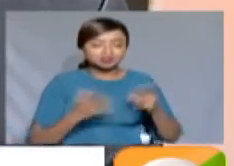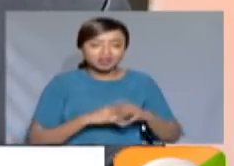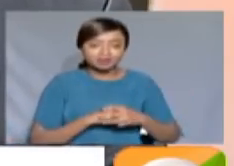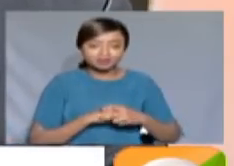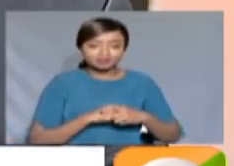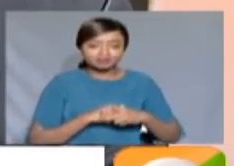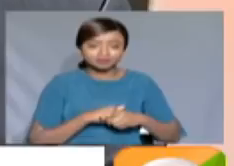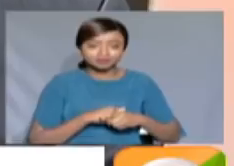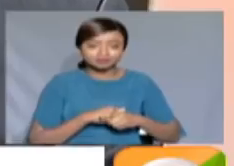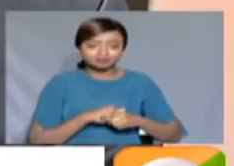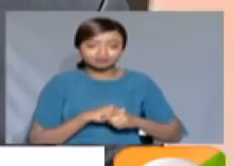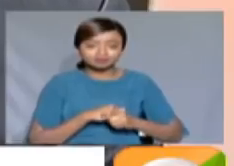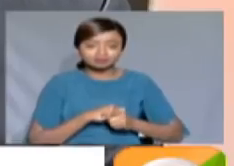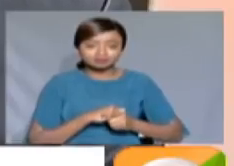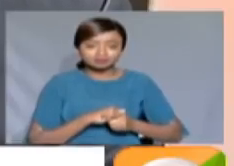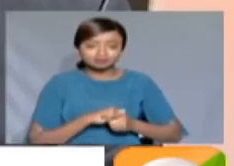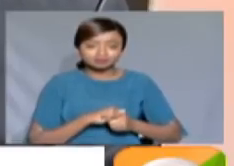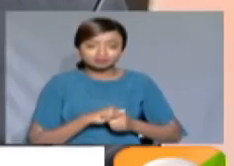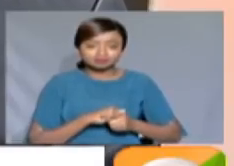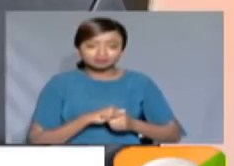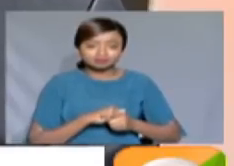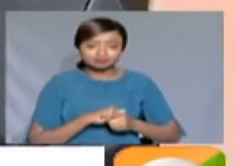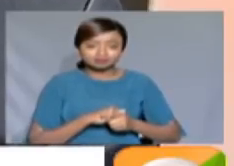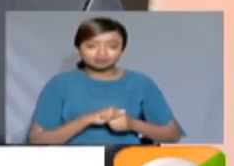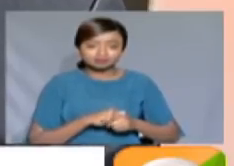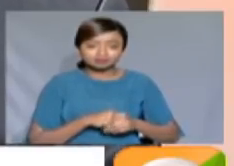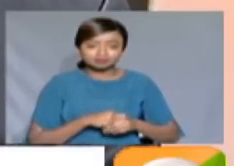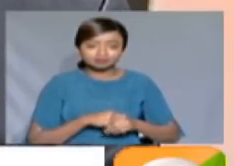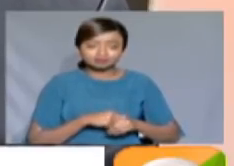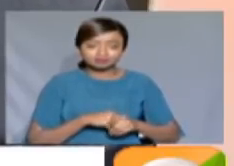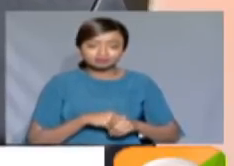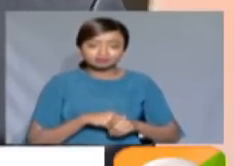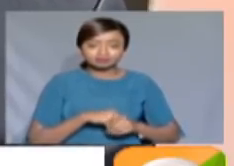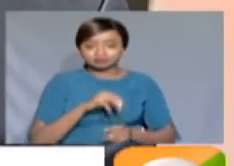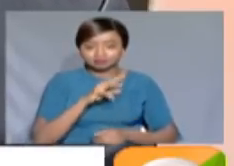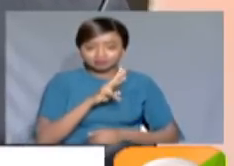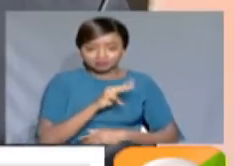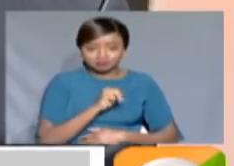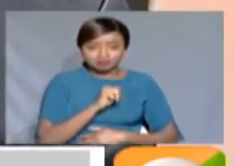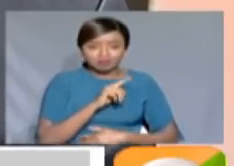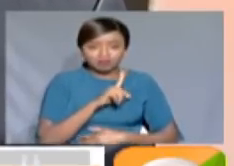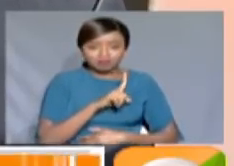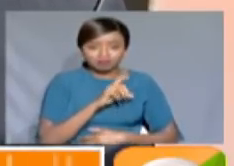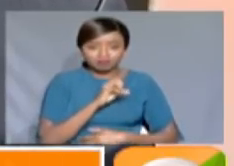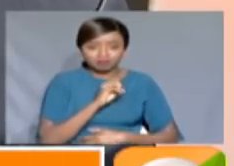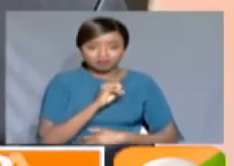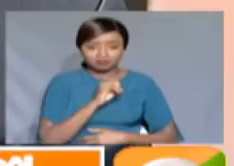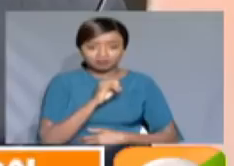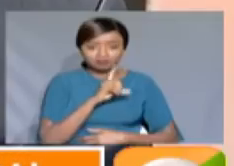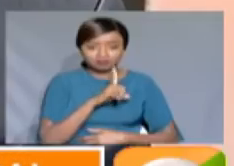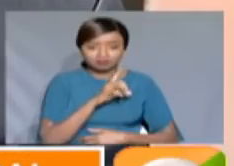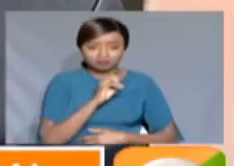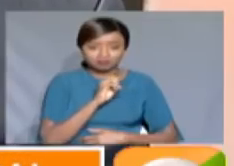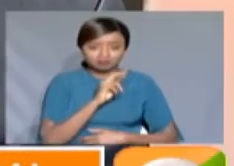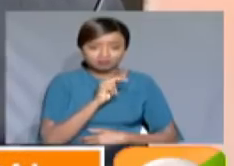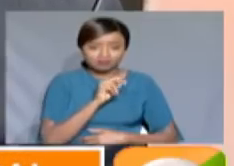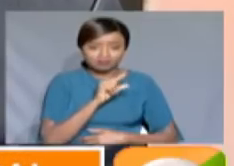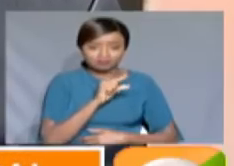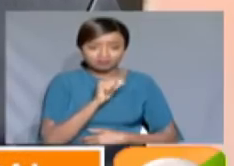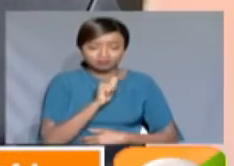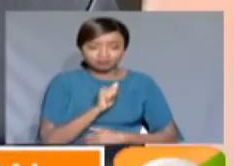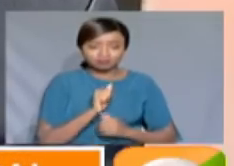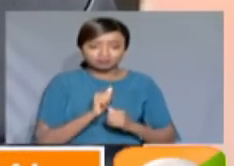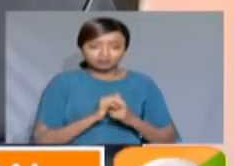Because we realize that there's a lot of congestion even within Mlolongo. So it is actually going back to Mlolongo, And the